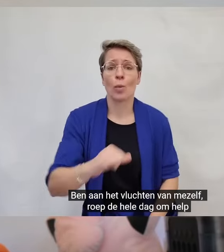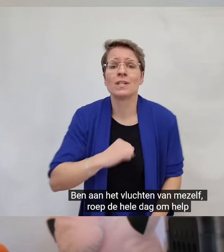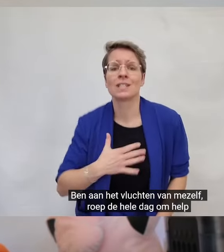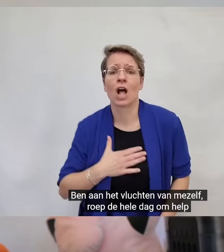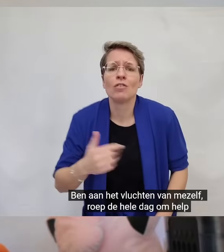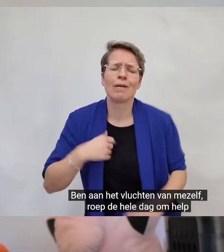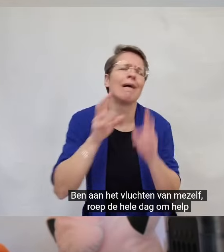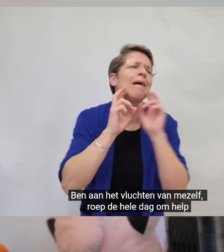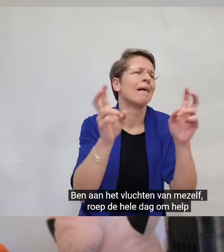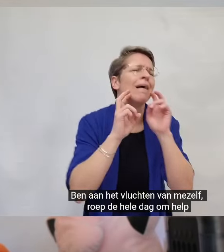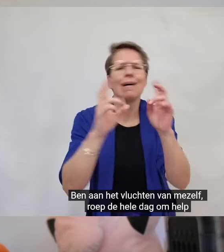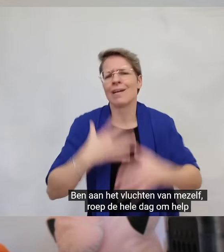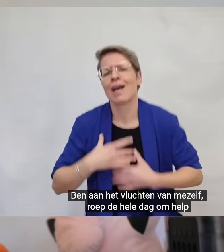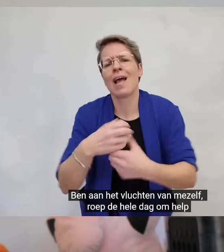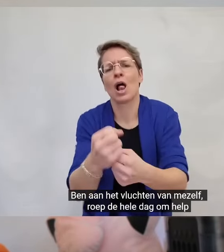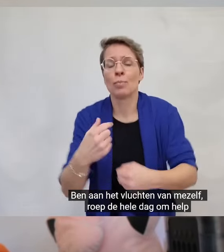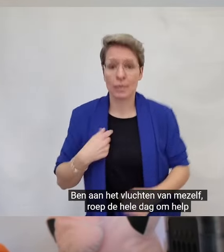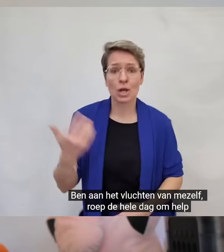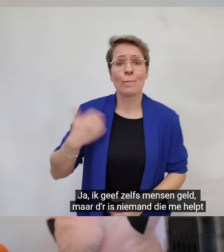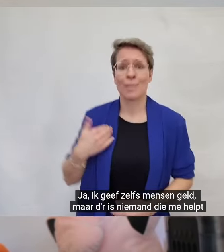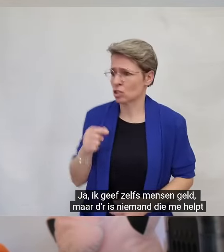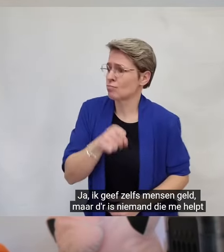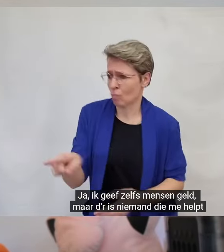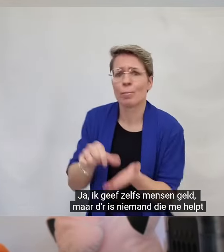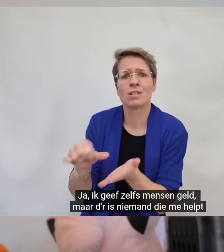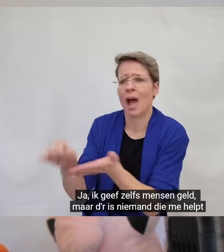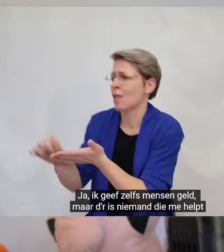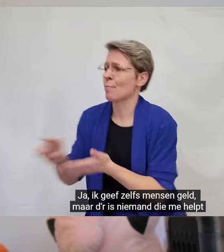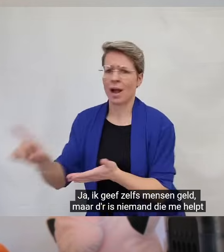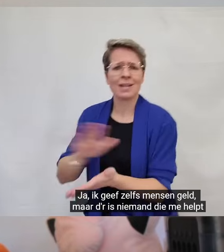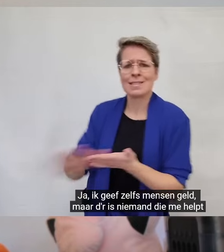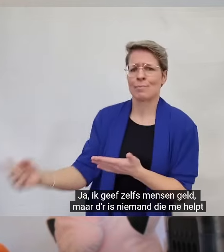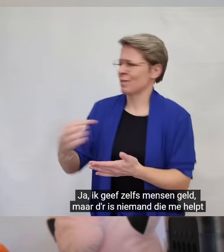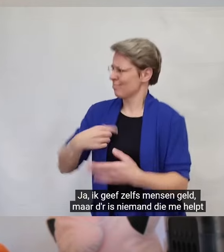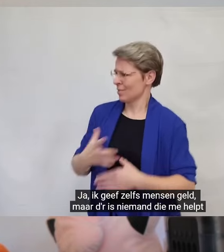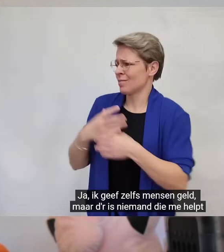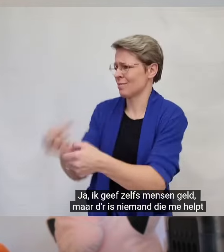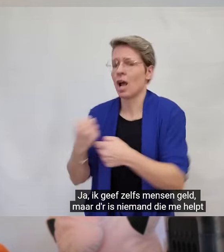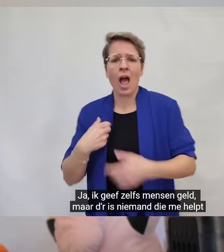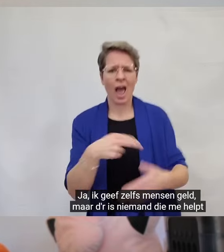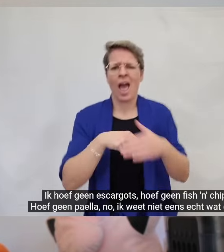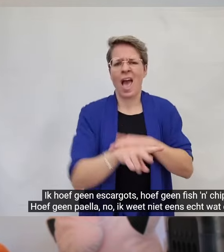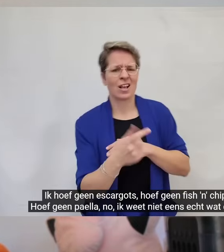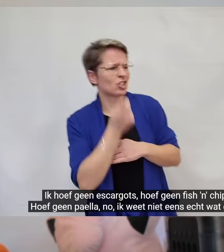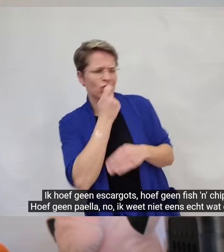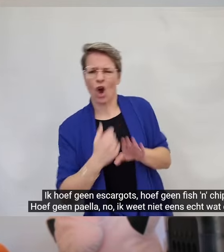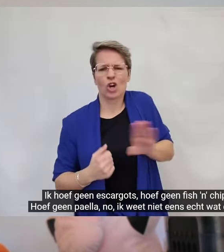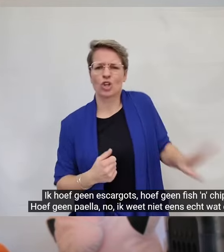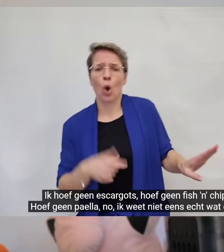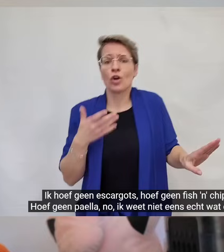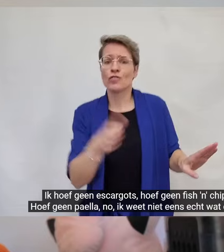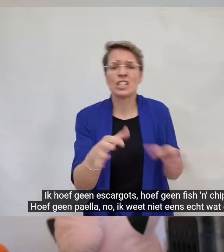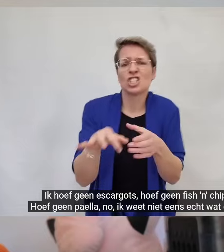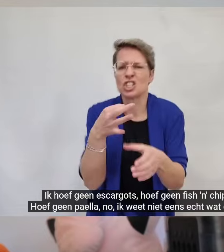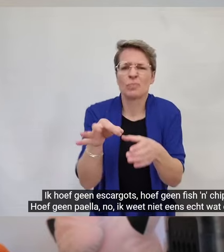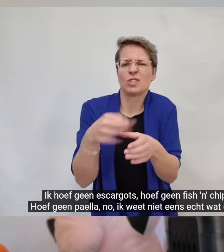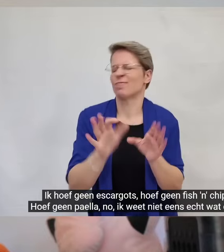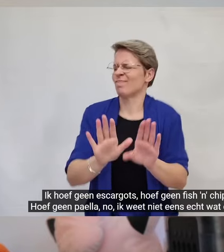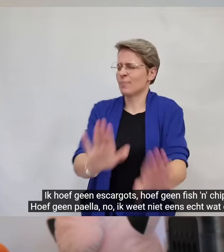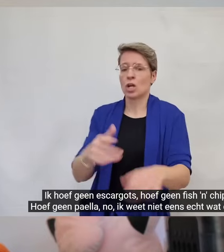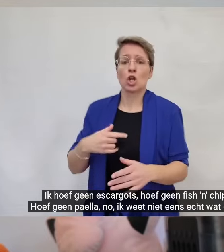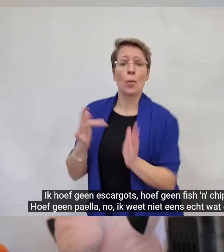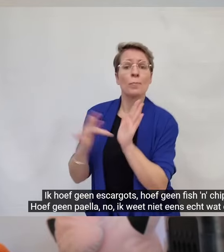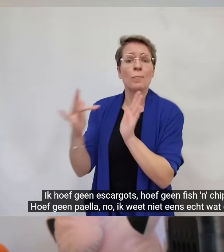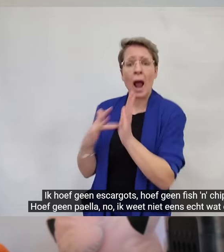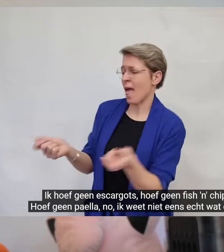het vluchten van mezelf voet de hele dag om hel ja ik gief zelfs mensen geld maar er is niemand die me hel ik hoef geen eskargo is hoef geen vis